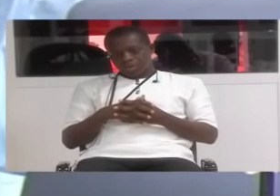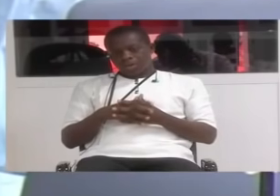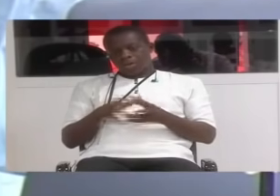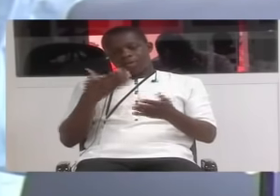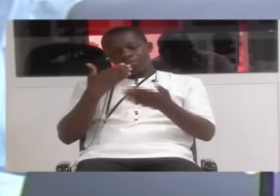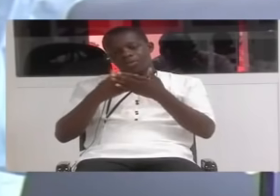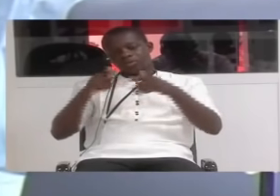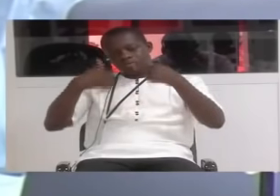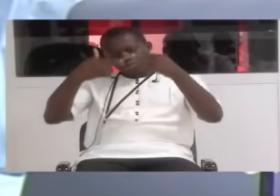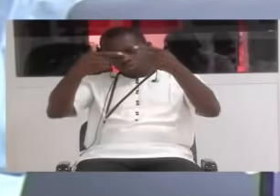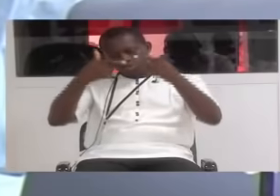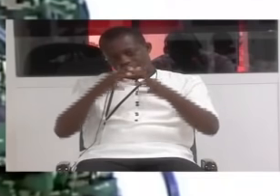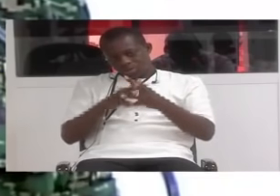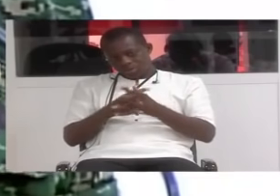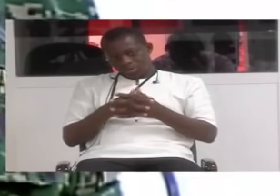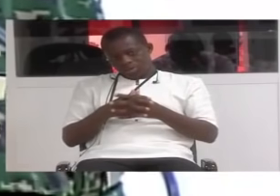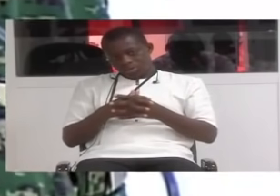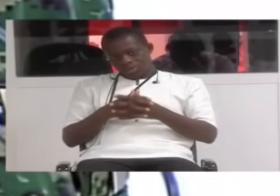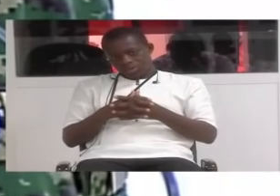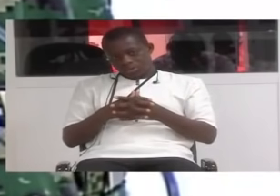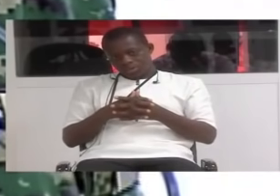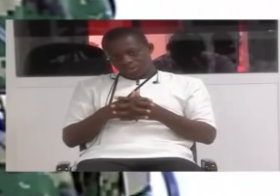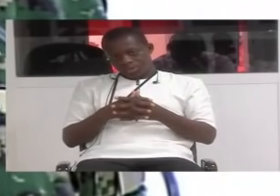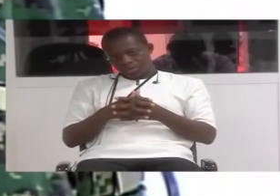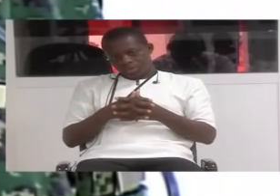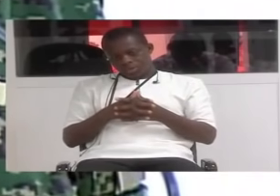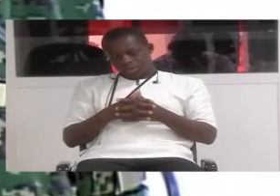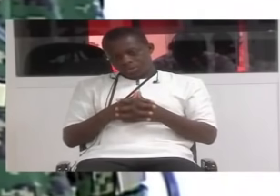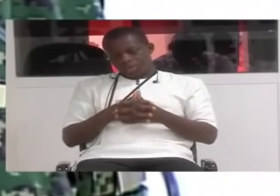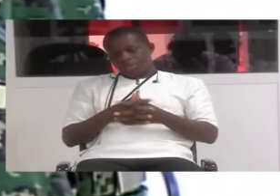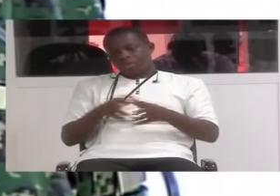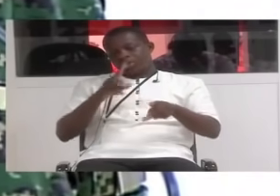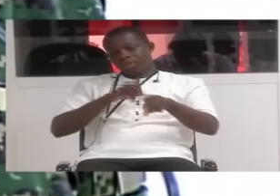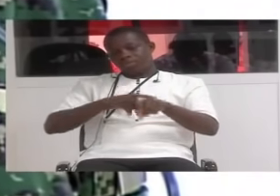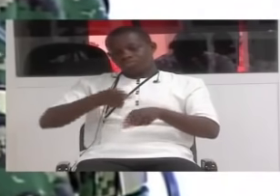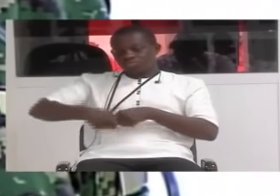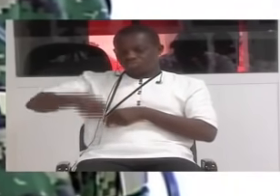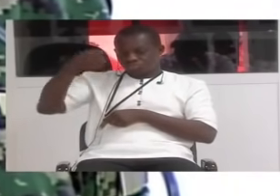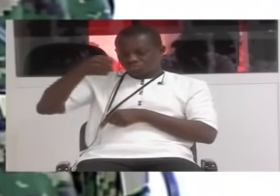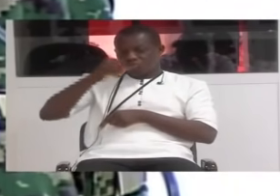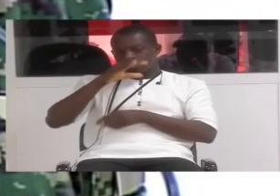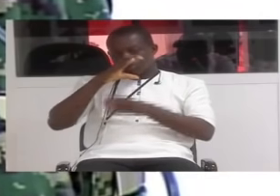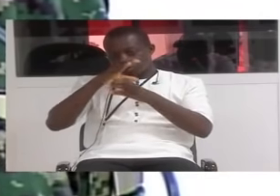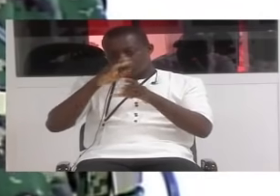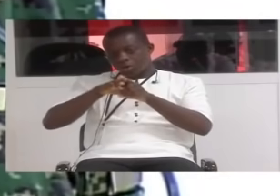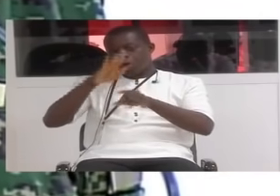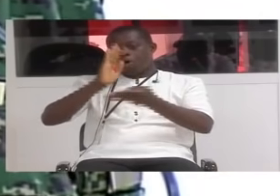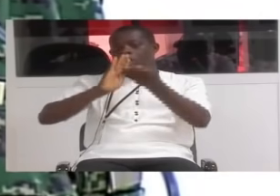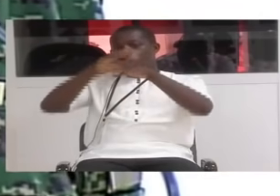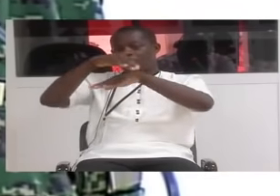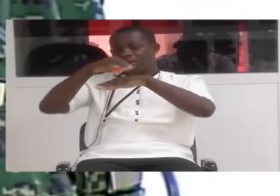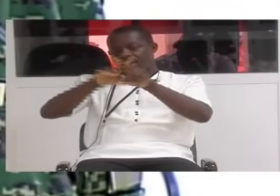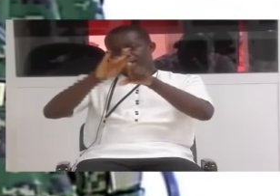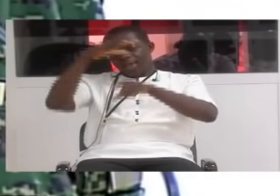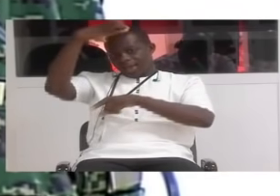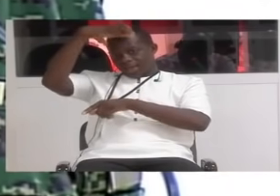Proceed please. Council ko continue. Kabira ay ombusol bula Ndour Cham ngoga kono. When he